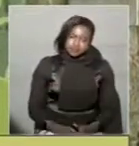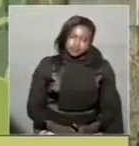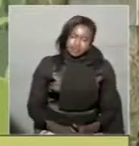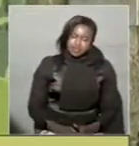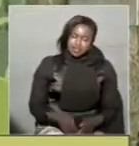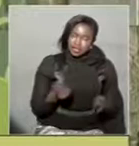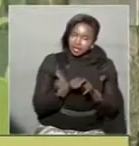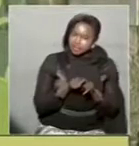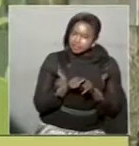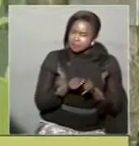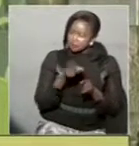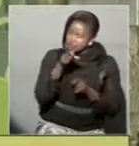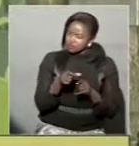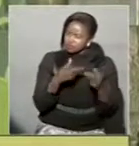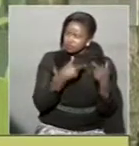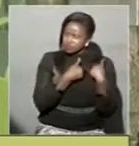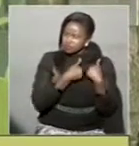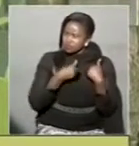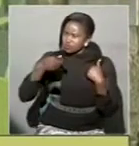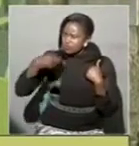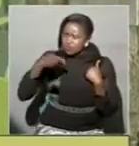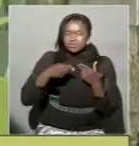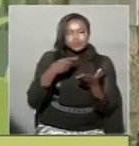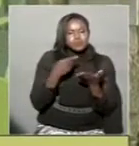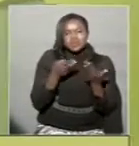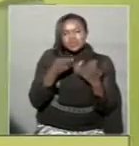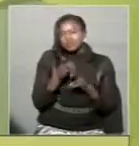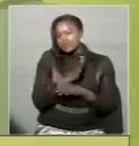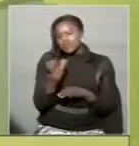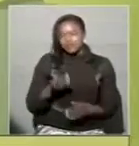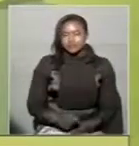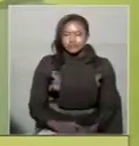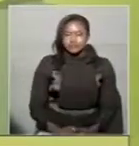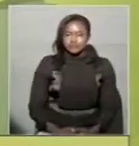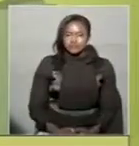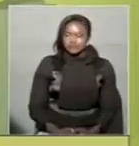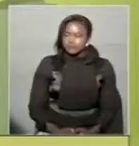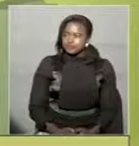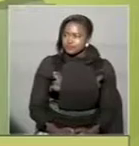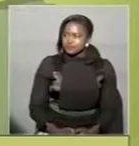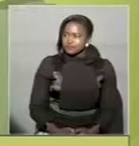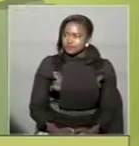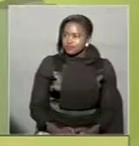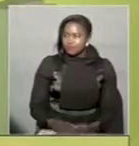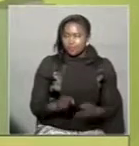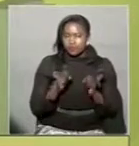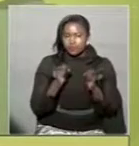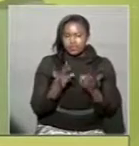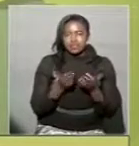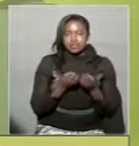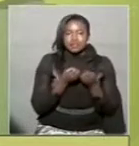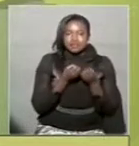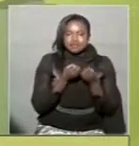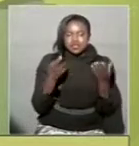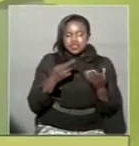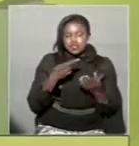standards, yes, what goes wrong and where? Why do we have people that still fail? There are a number of reasons why